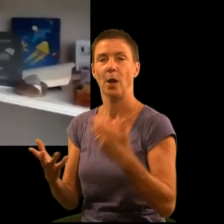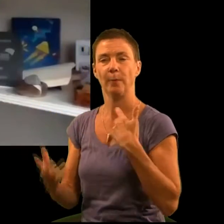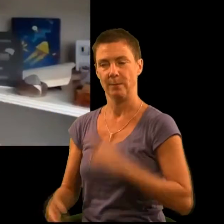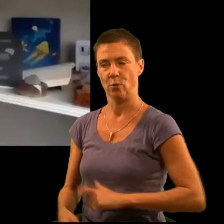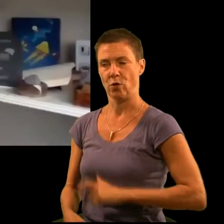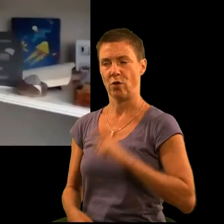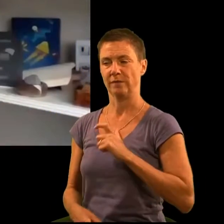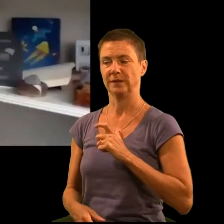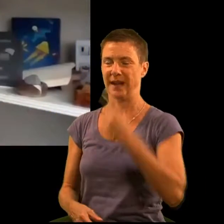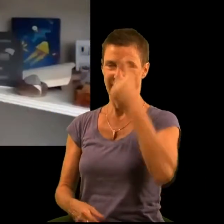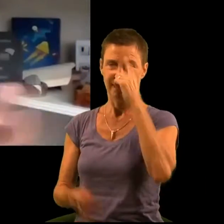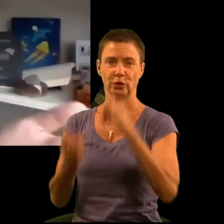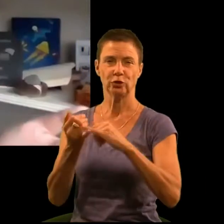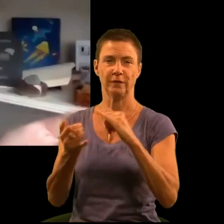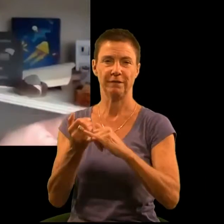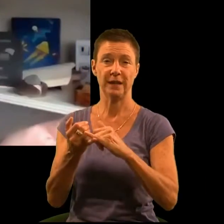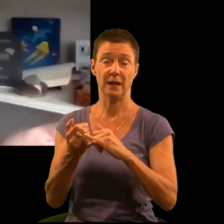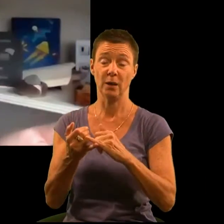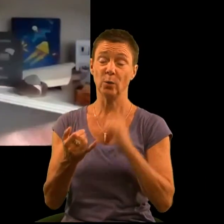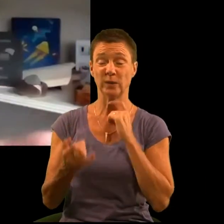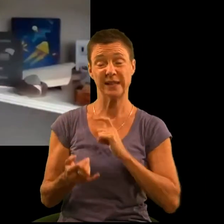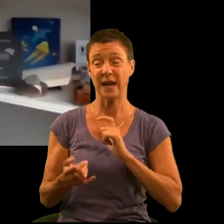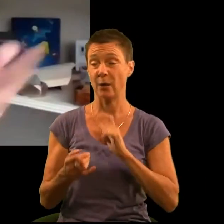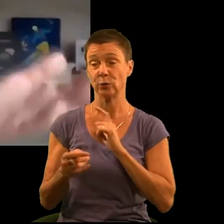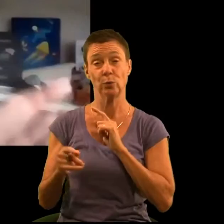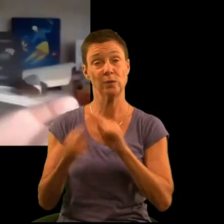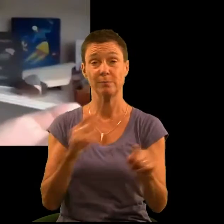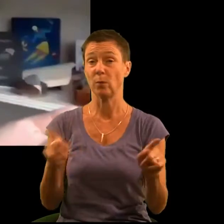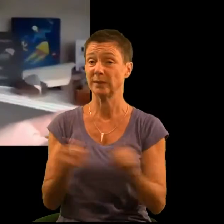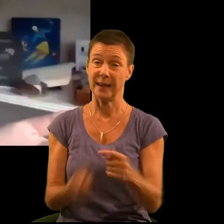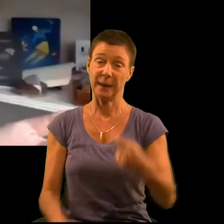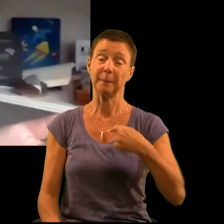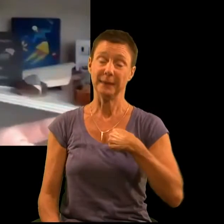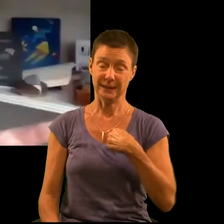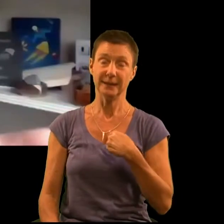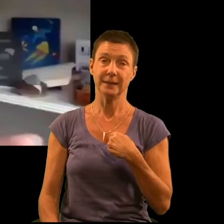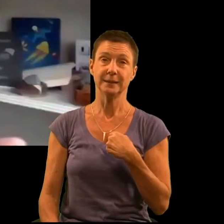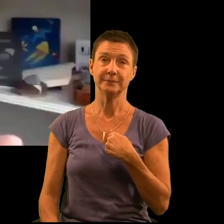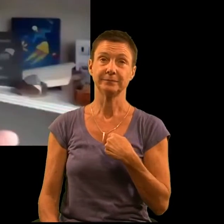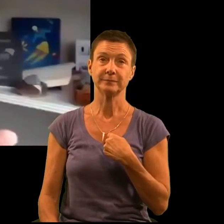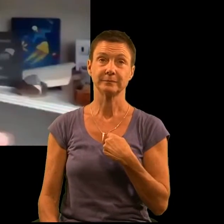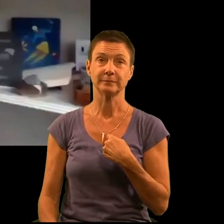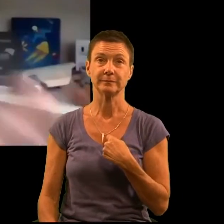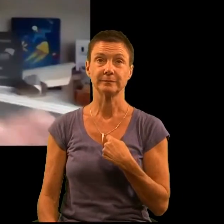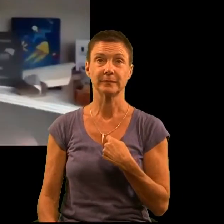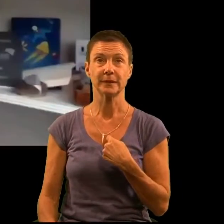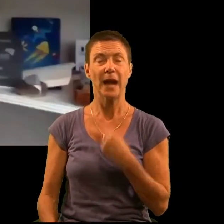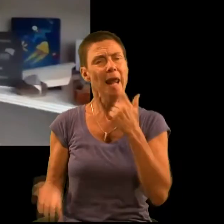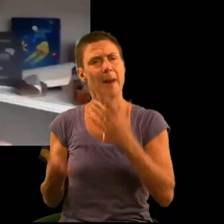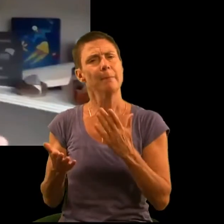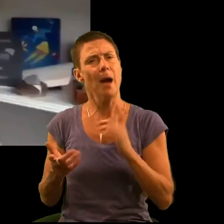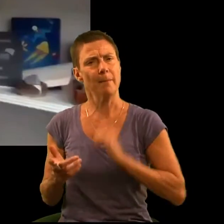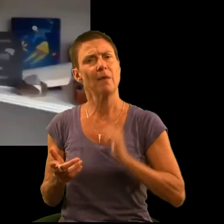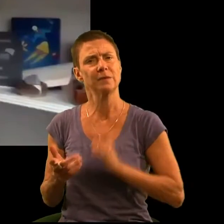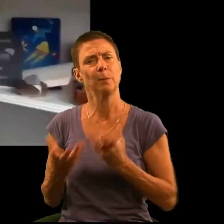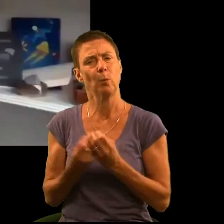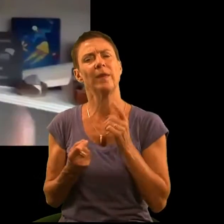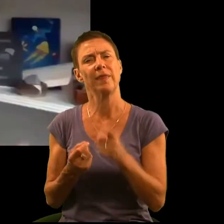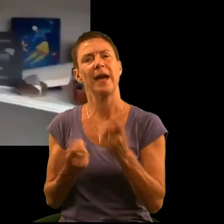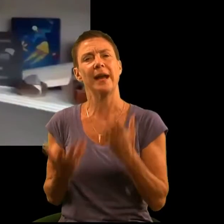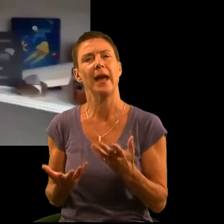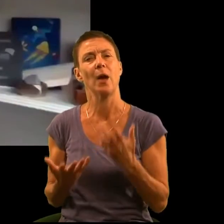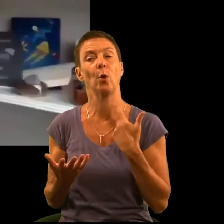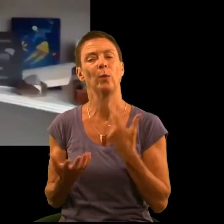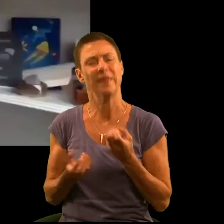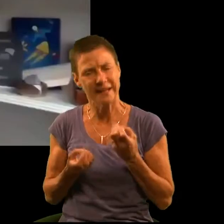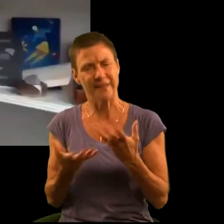Sophia is probably the character who is most like me of all my books. And I'm quite comfortable with that now. I'm quite comfortable